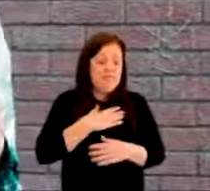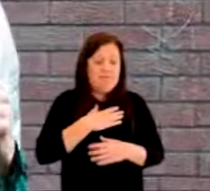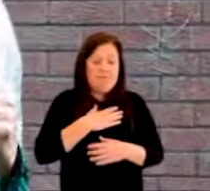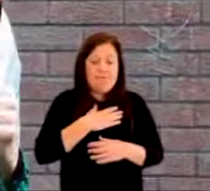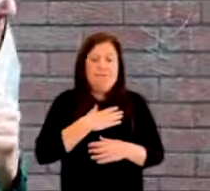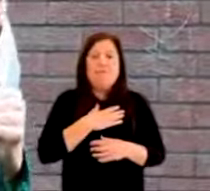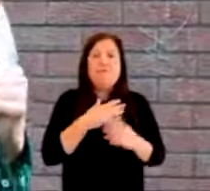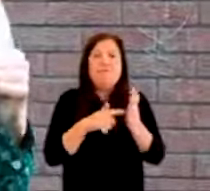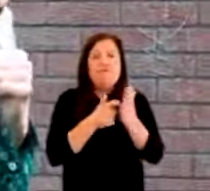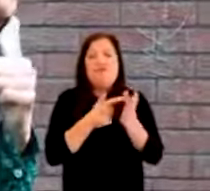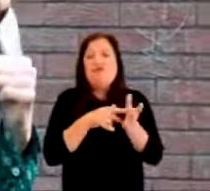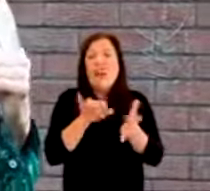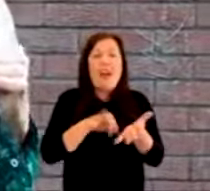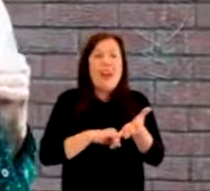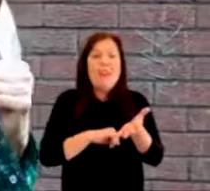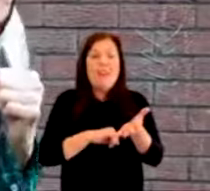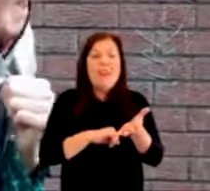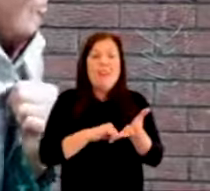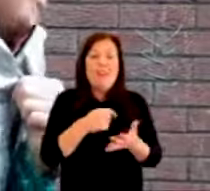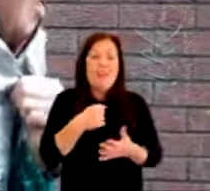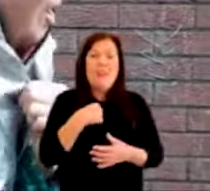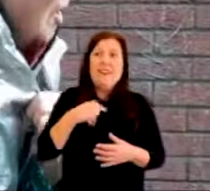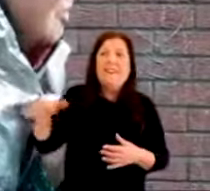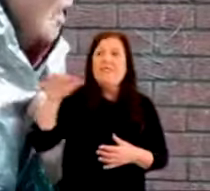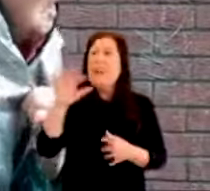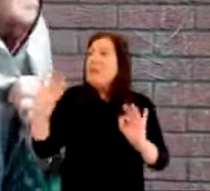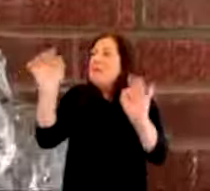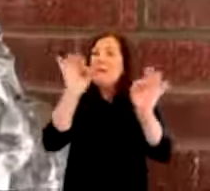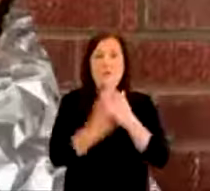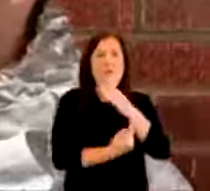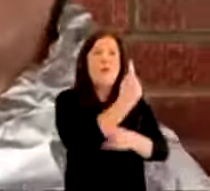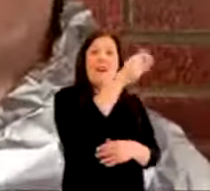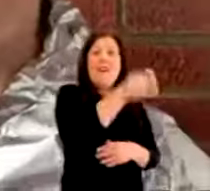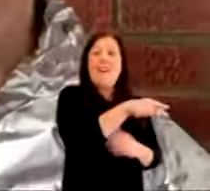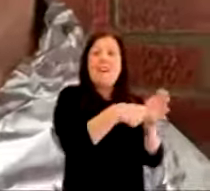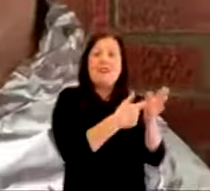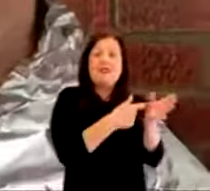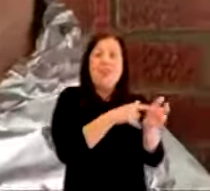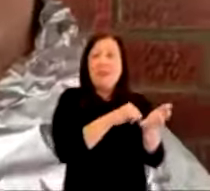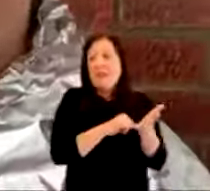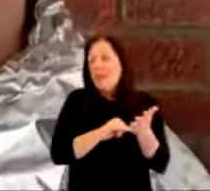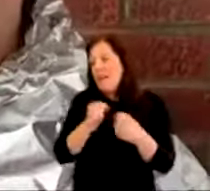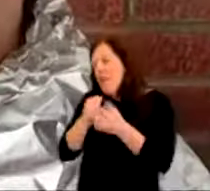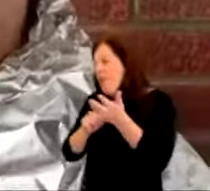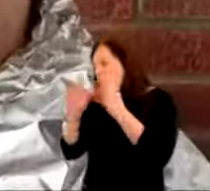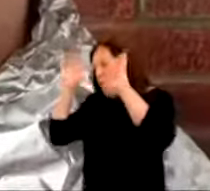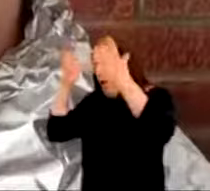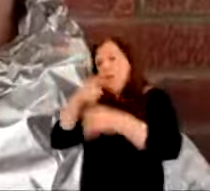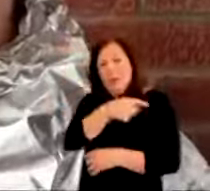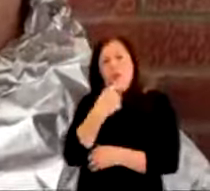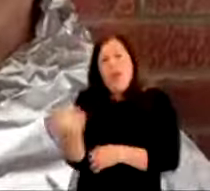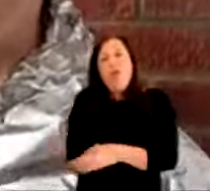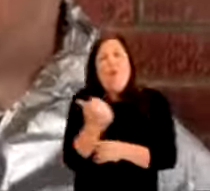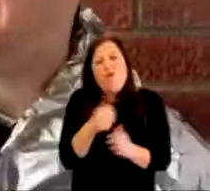Take care of my Travis. He's all I've got. Don't you worry, Glow. Travis will be